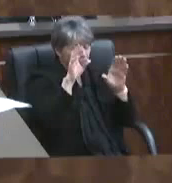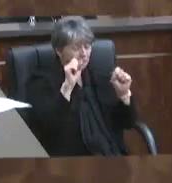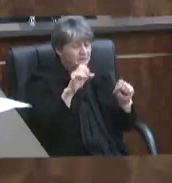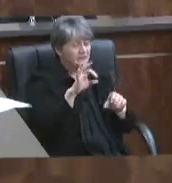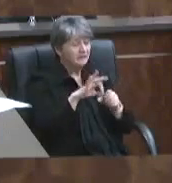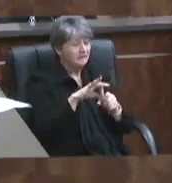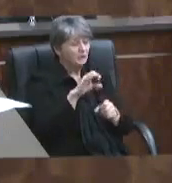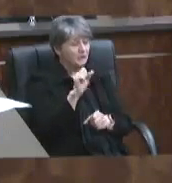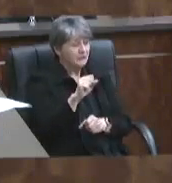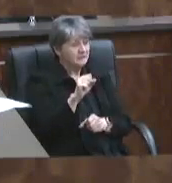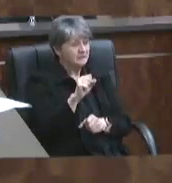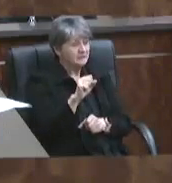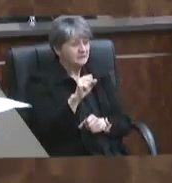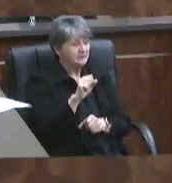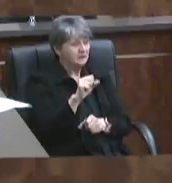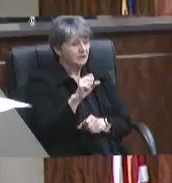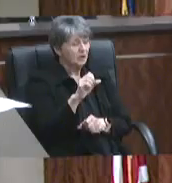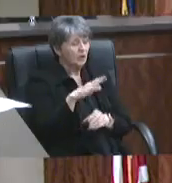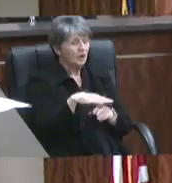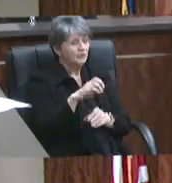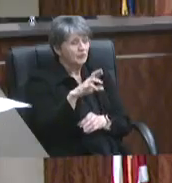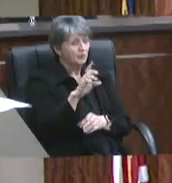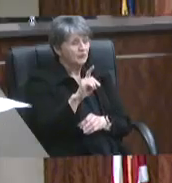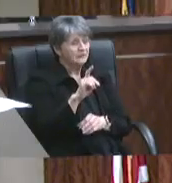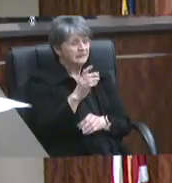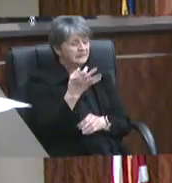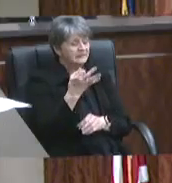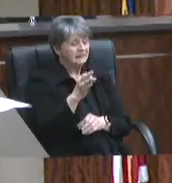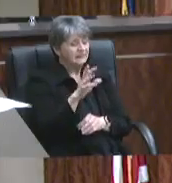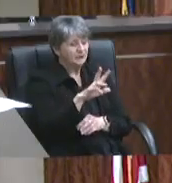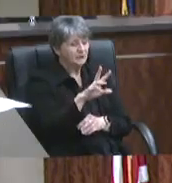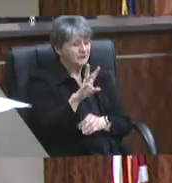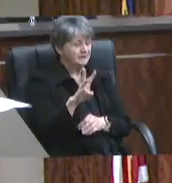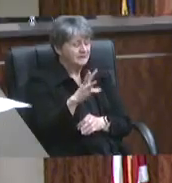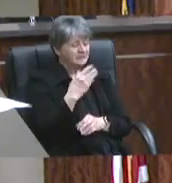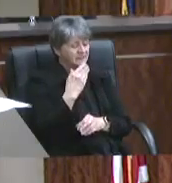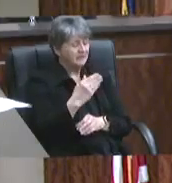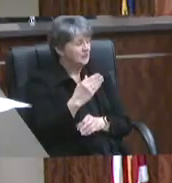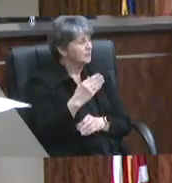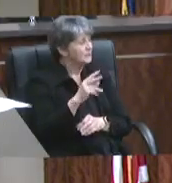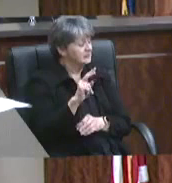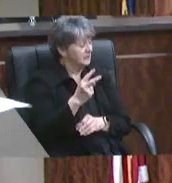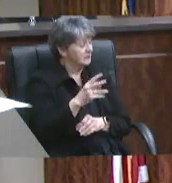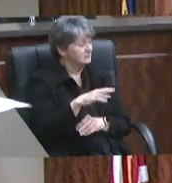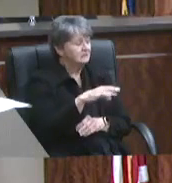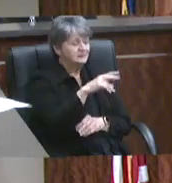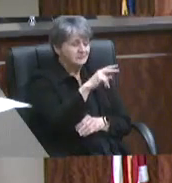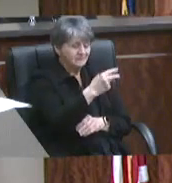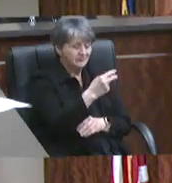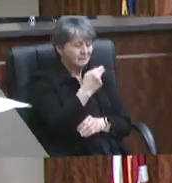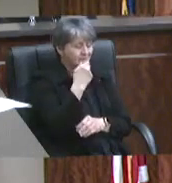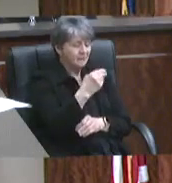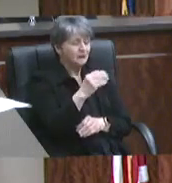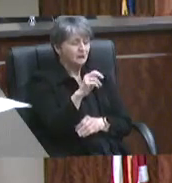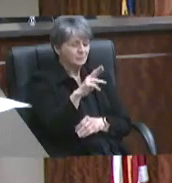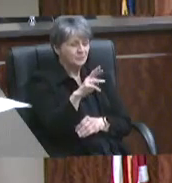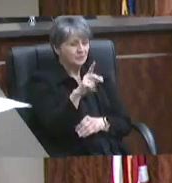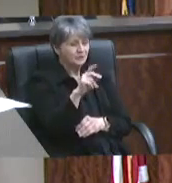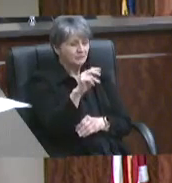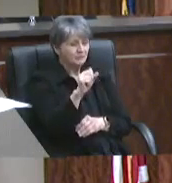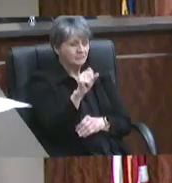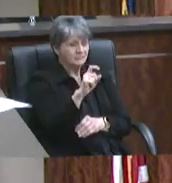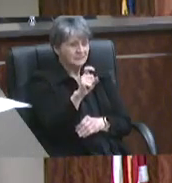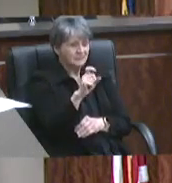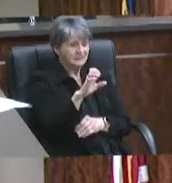to move ordinance number 1936. Thank you, Councilman Sidnor. Is there a second? Second. Thank you, Councilman Les. Any